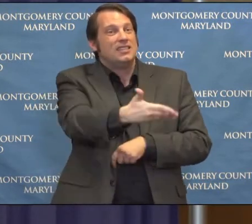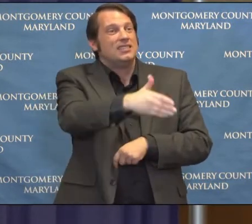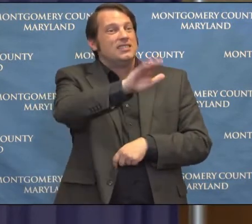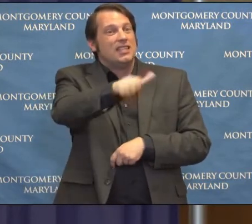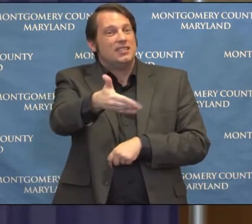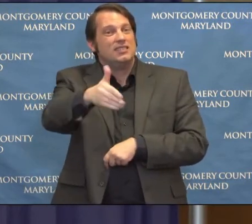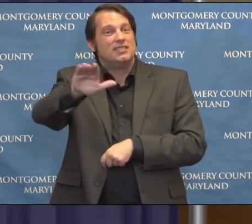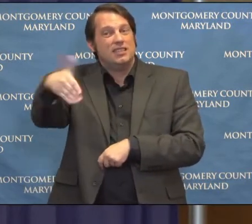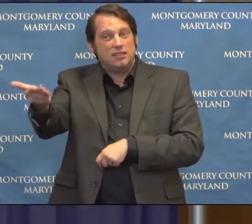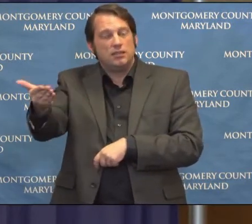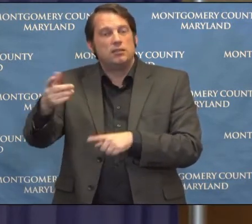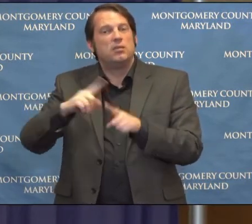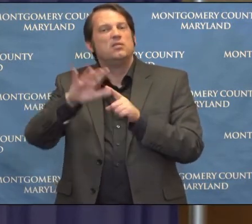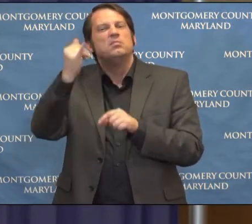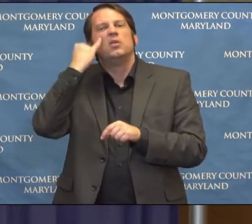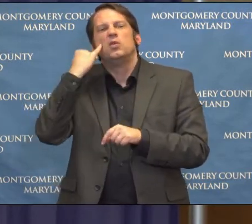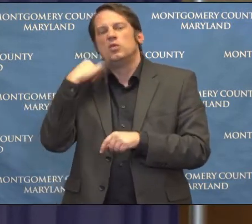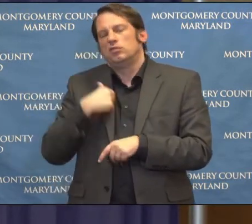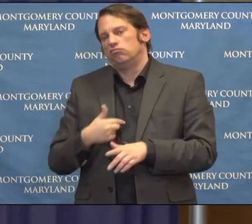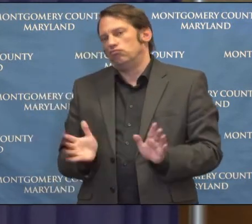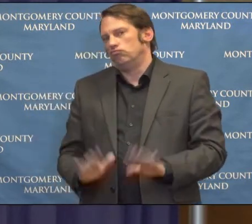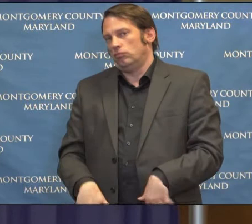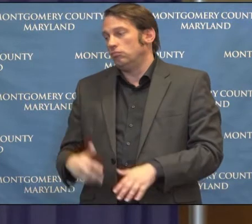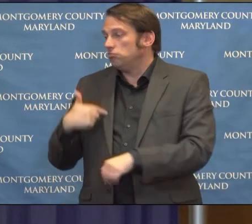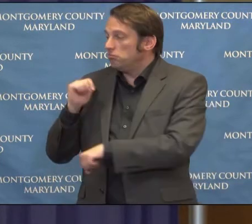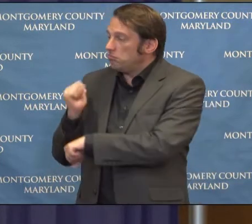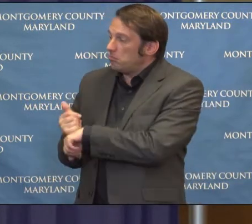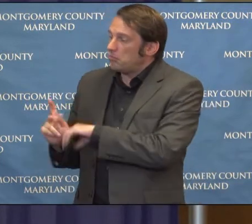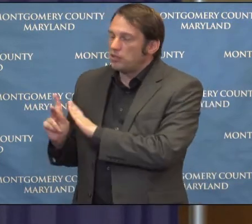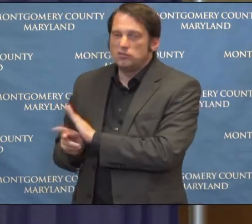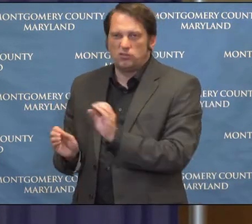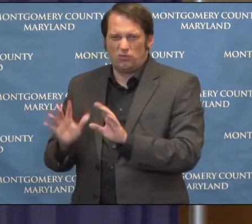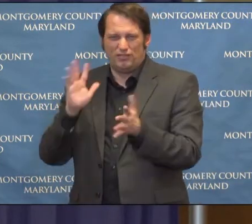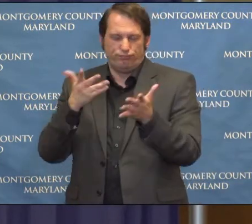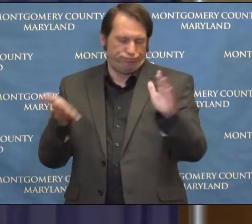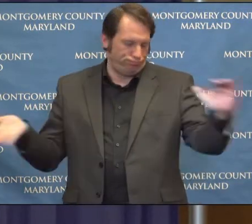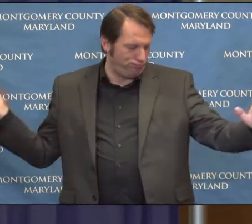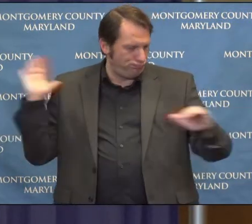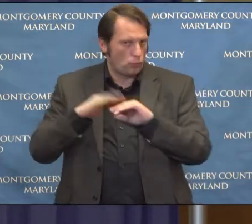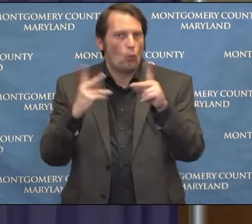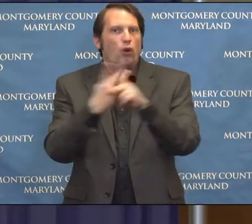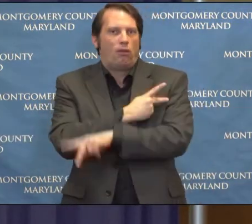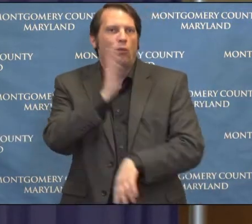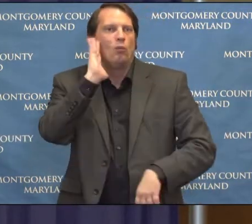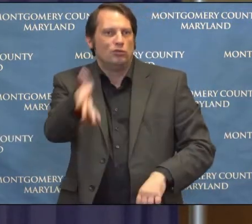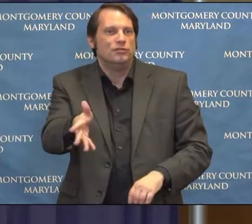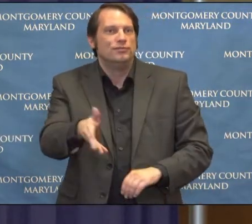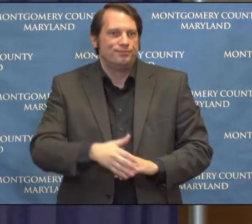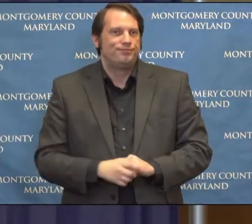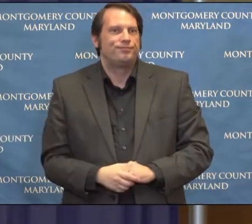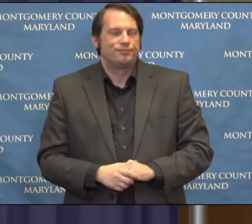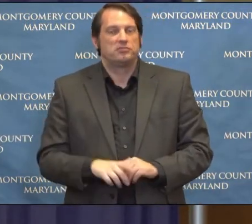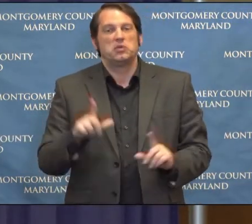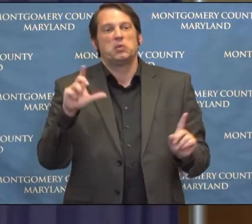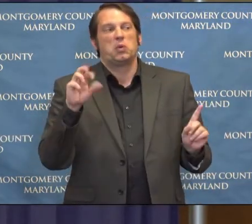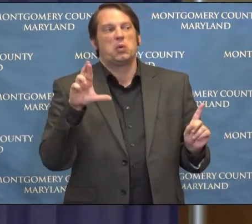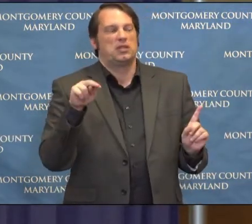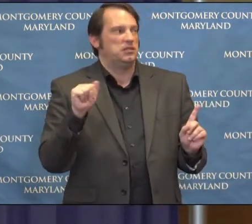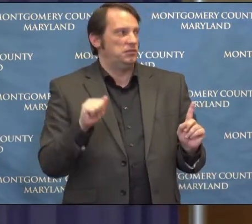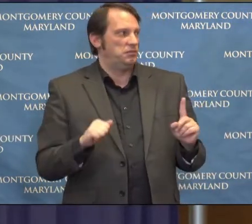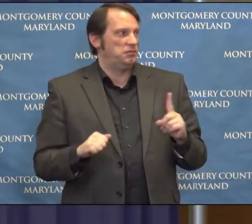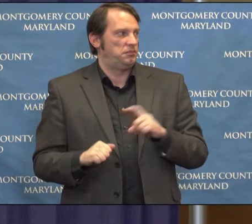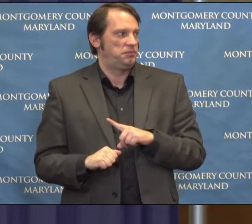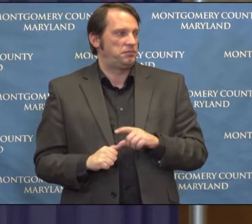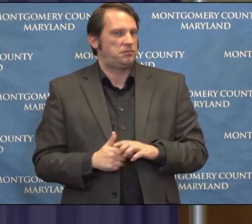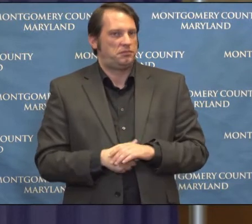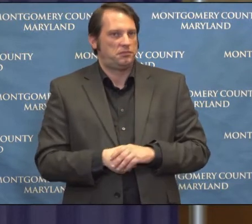place. Just a little follow-up. You mentioned the word normal. When things start opening up, whenever that will be, what